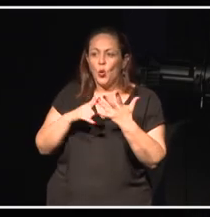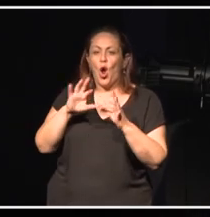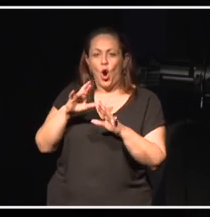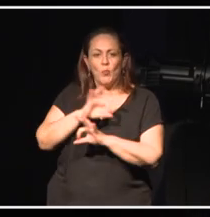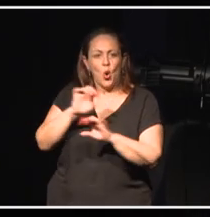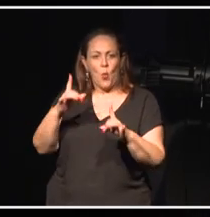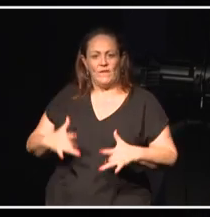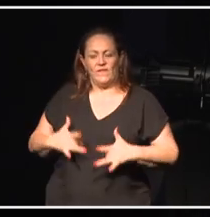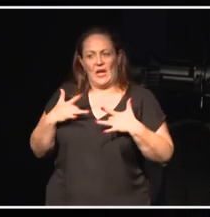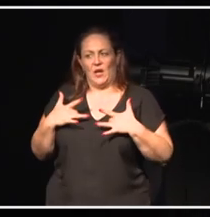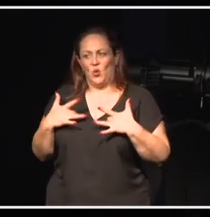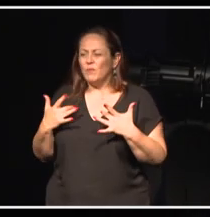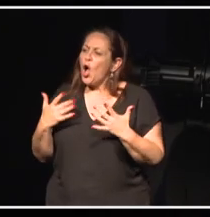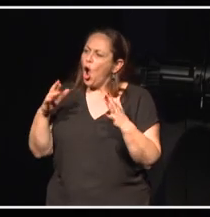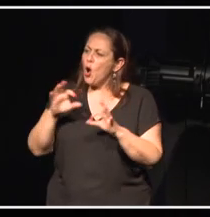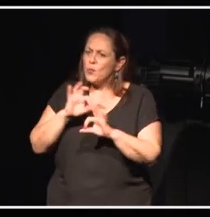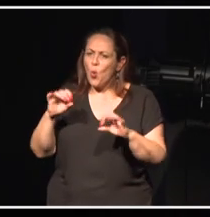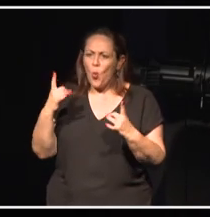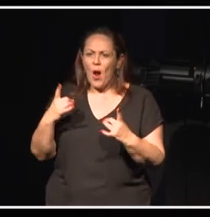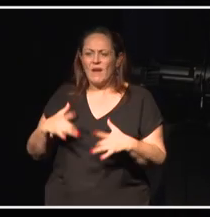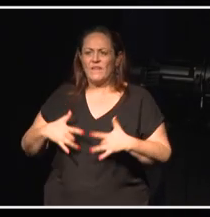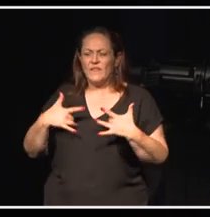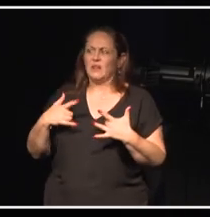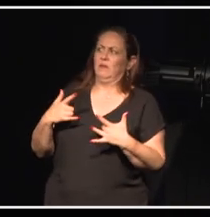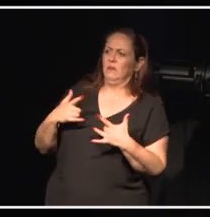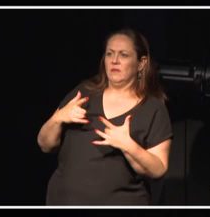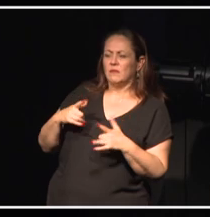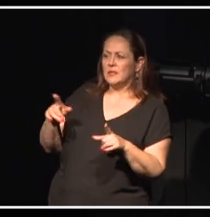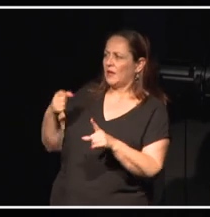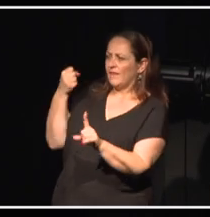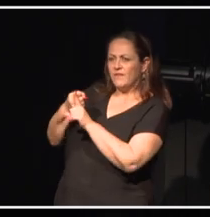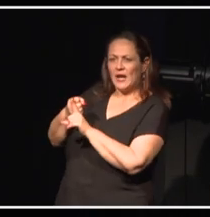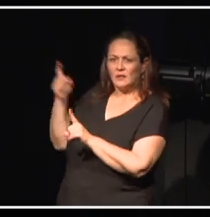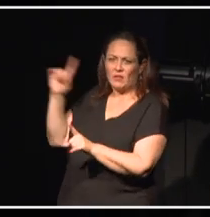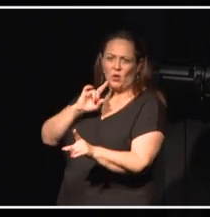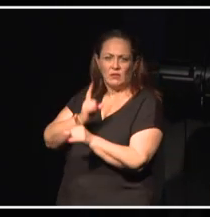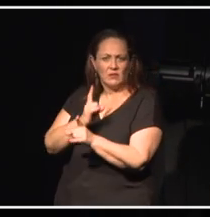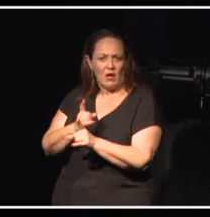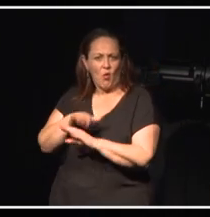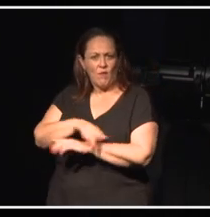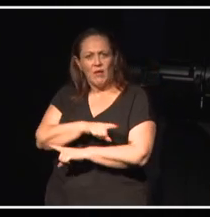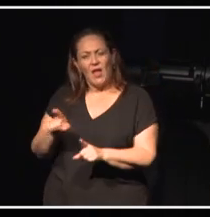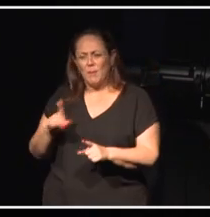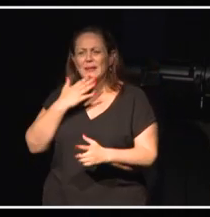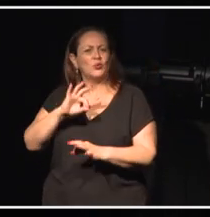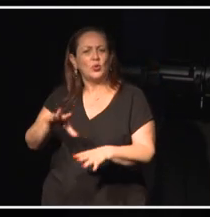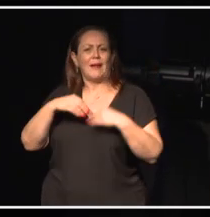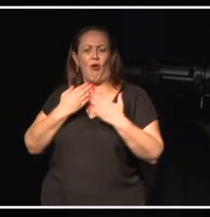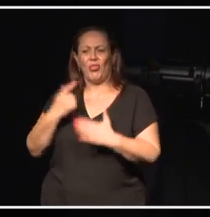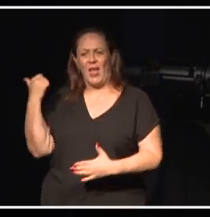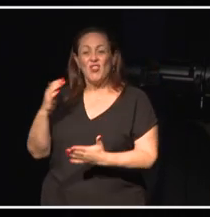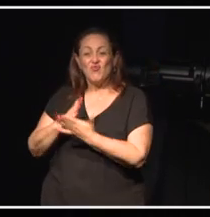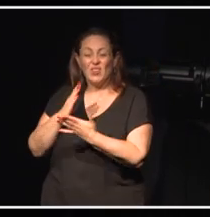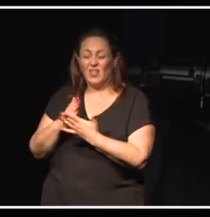feeling... I hope that no one's letting the words of men like Con affect them in this session today, because he literally